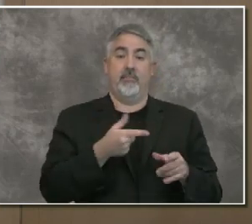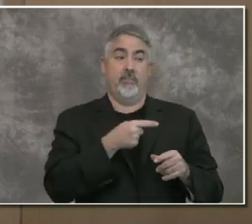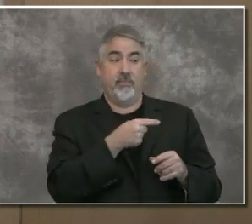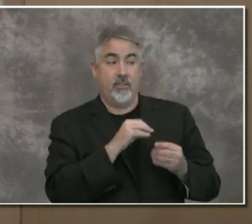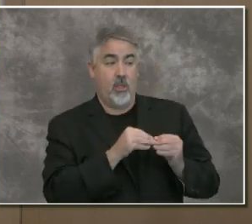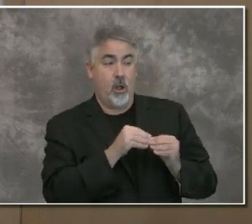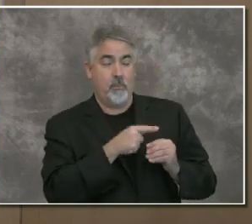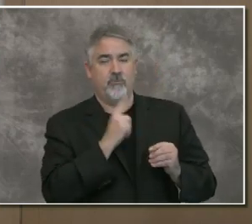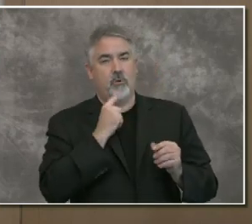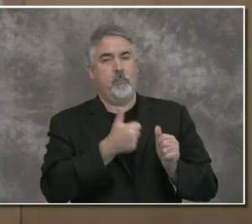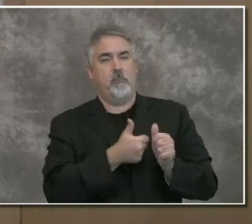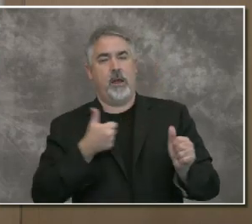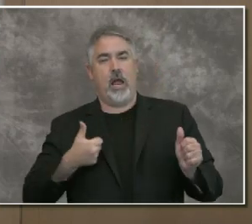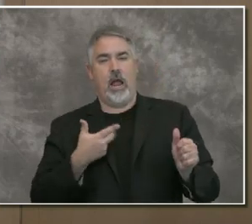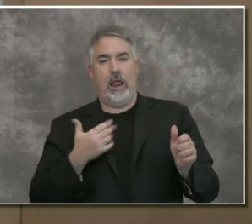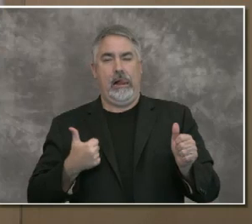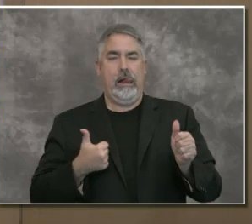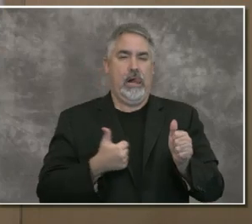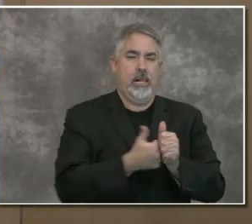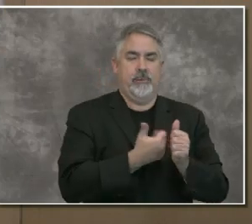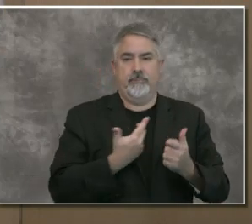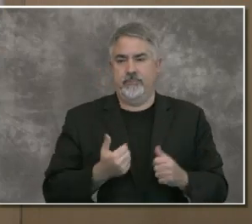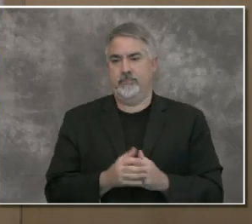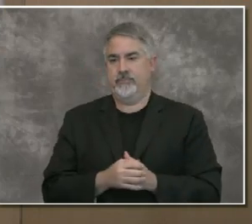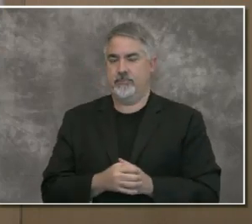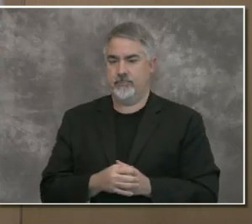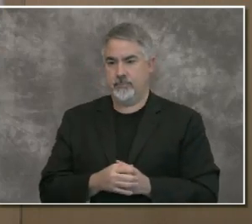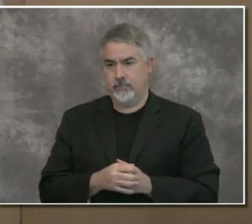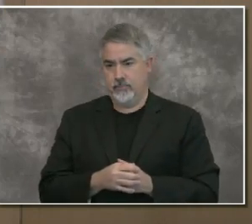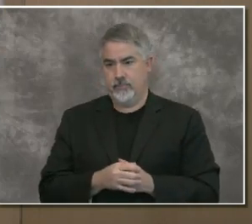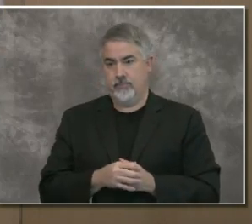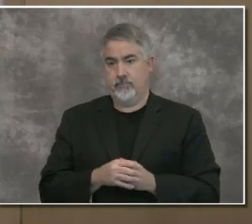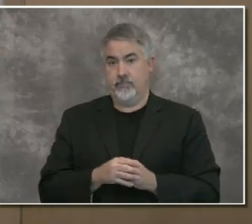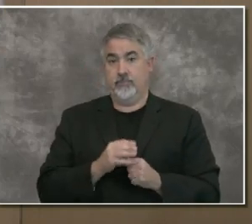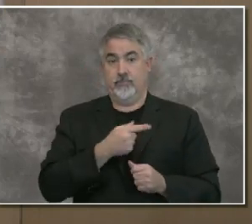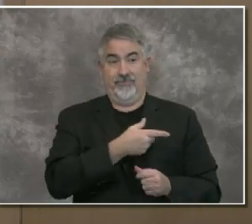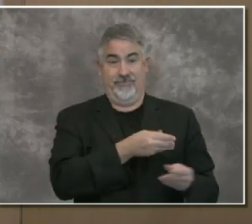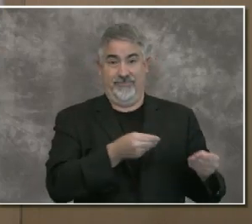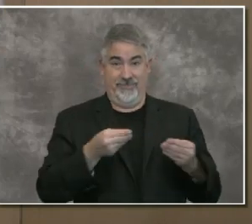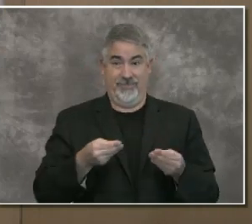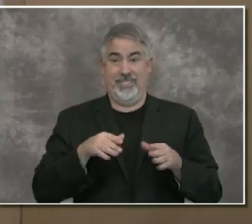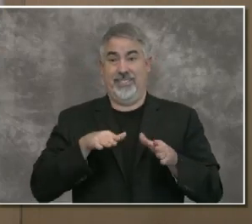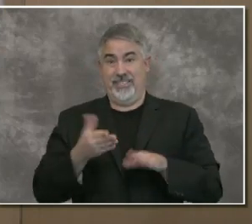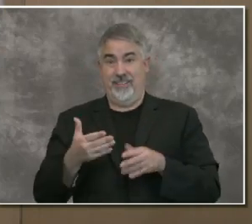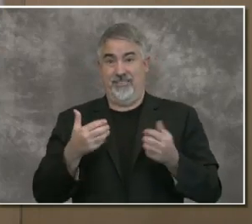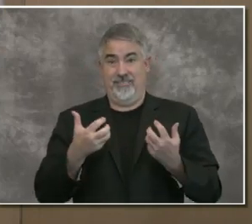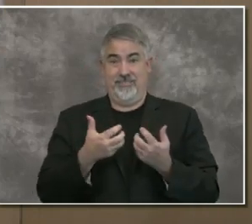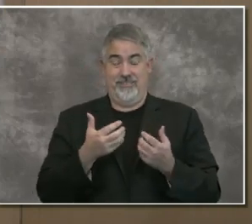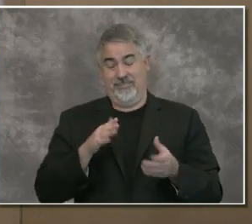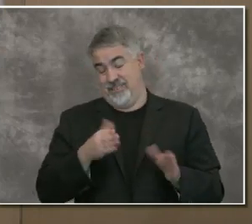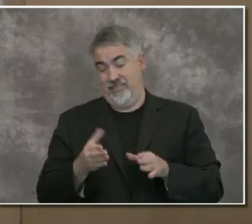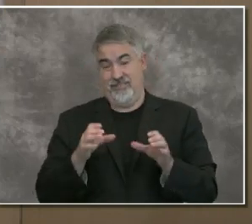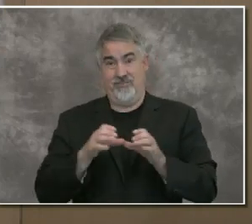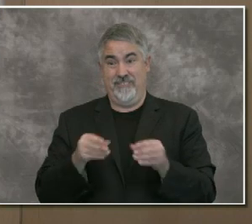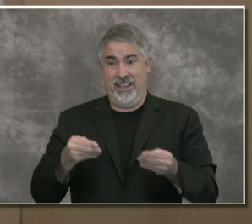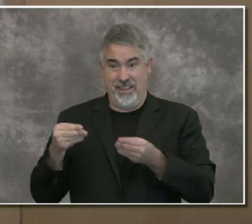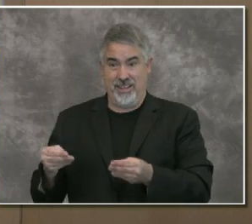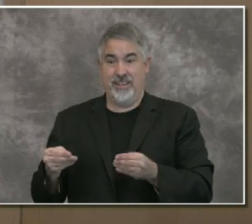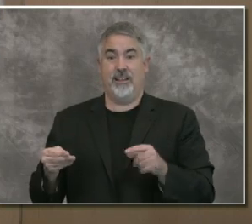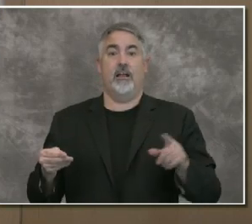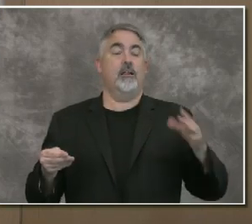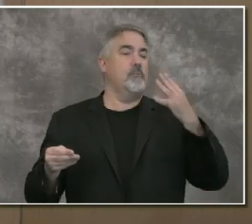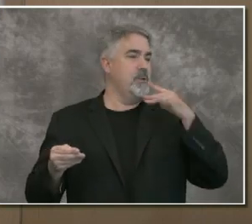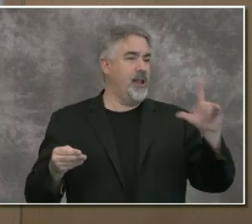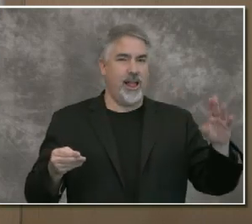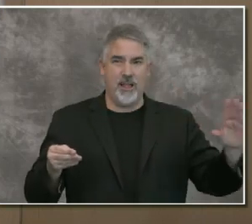us, but once we get the death certificate, we reconcile the death certificate with the actual reports that come in.